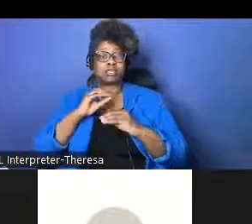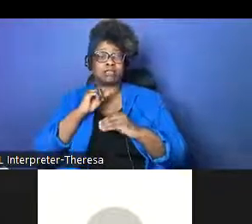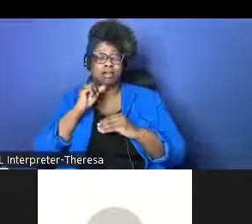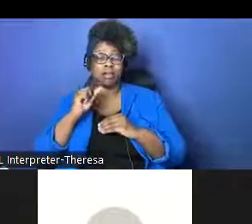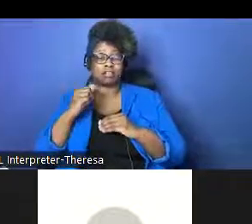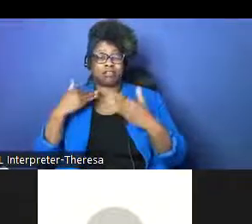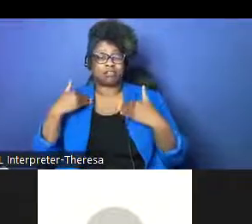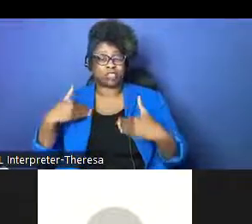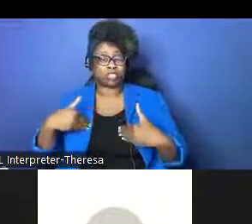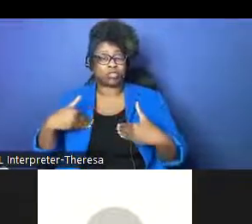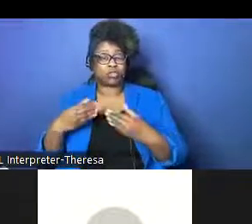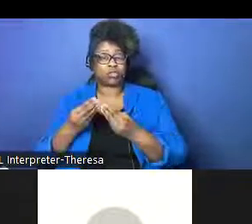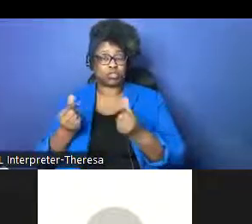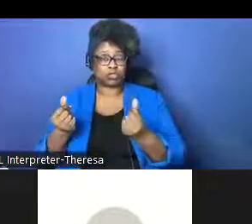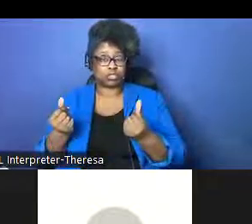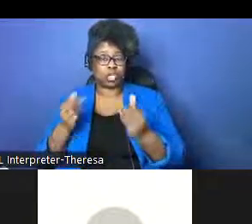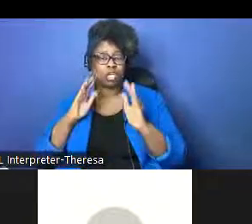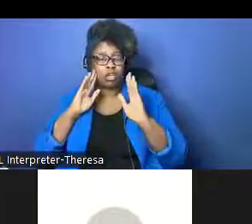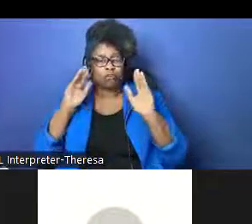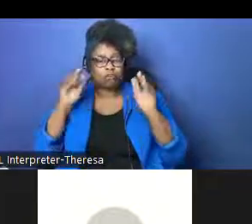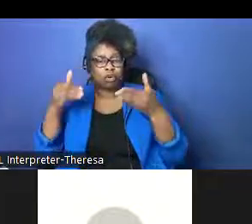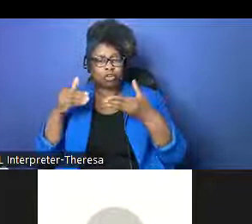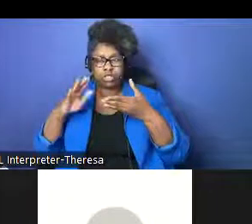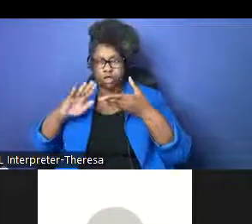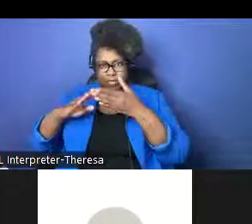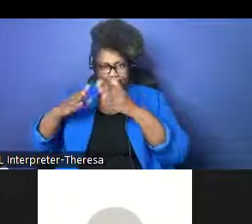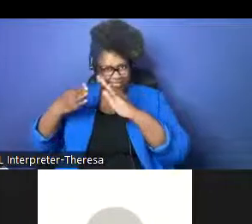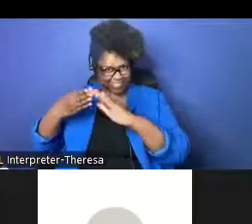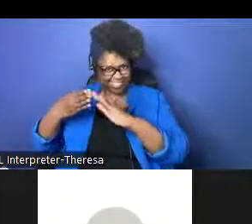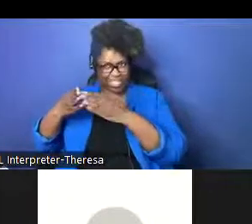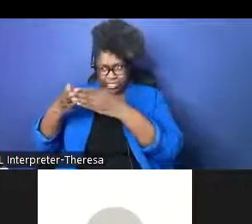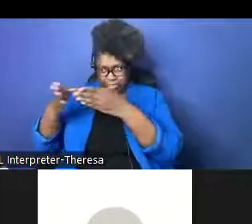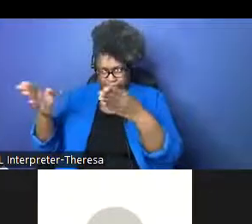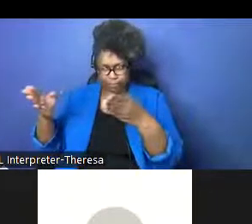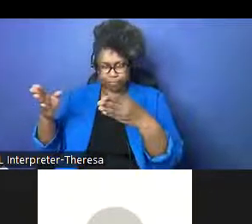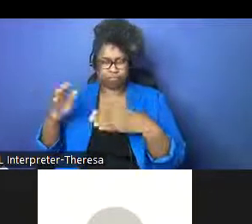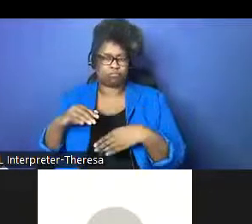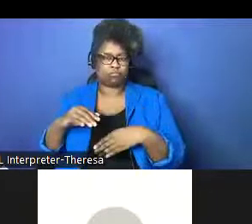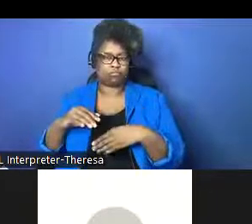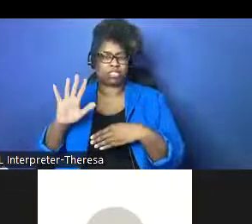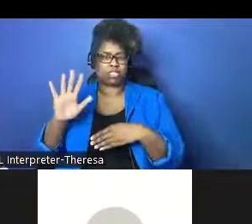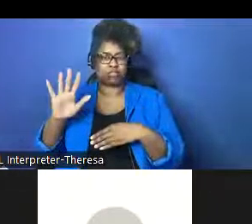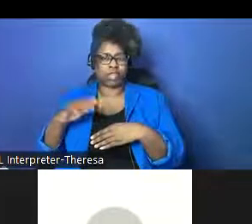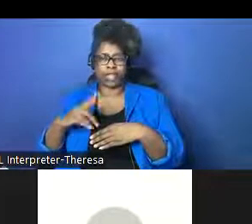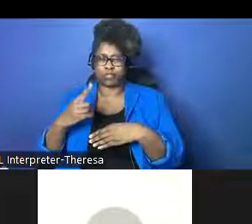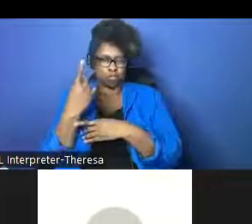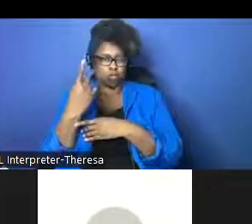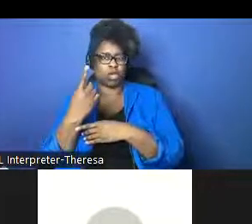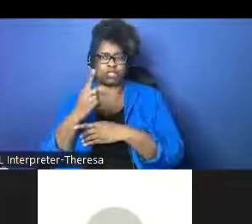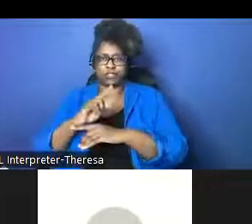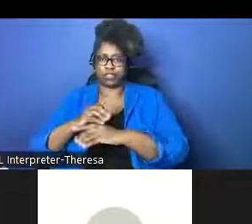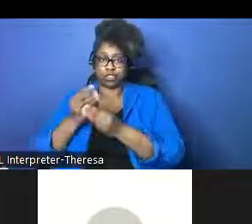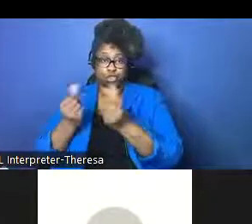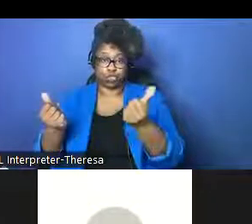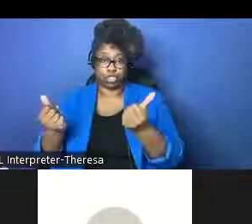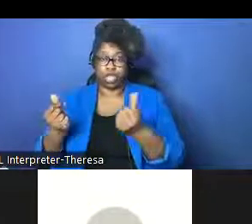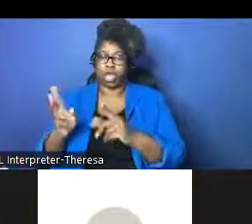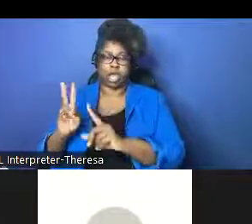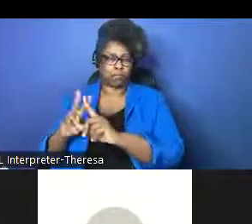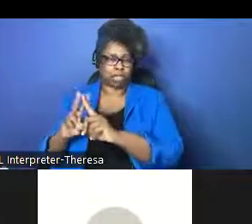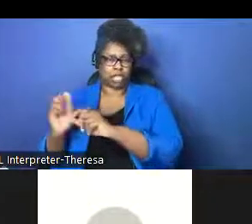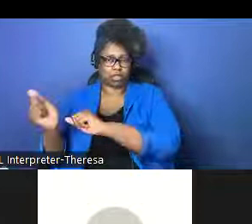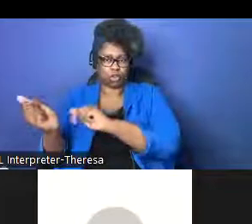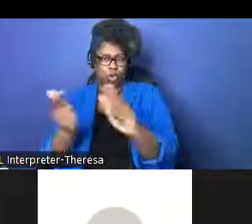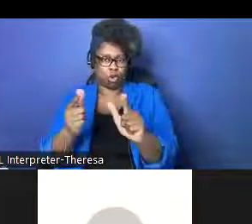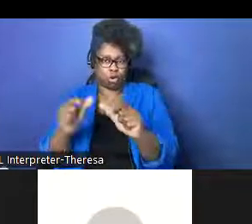a citywide scale. That would be like blanket solutions that would apply to all of the areas, not just the